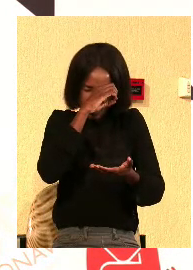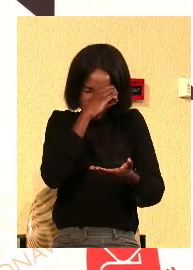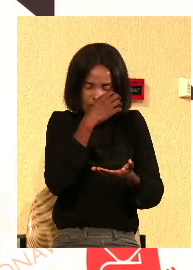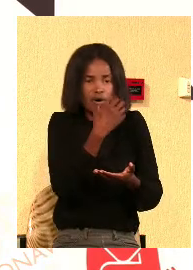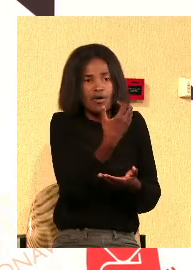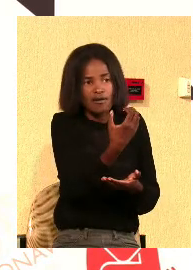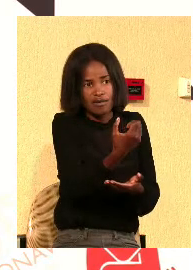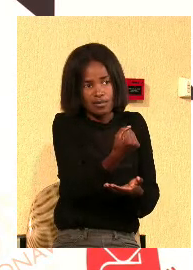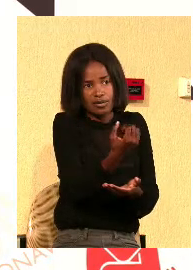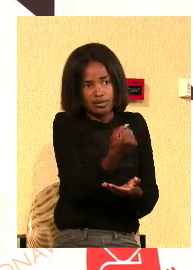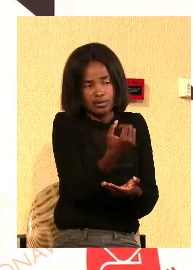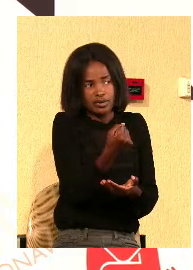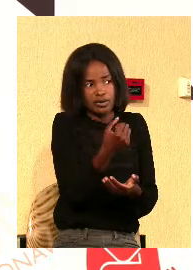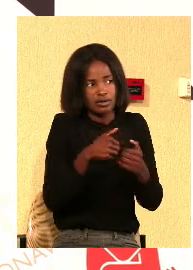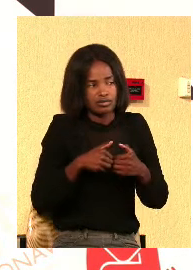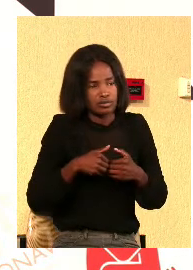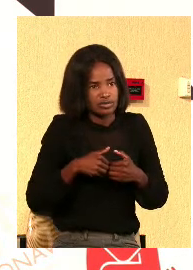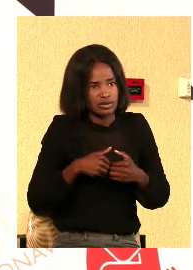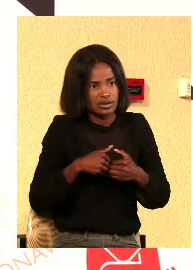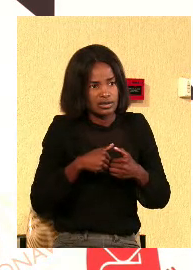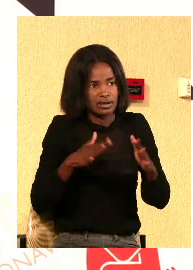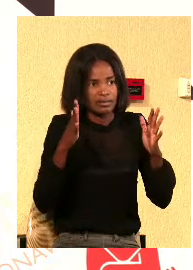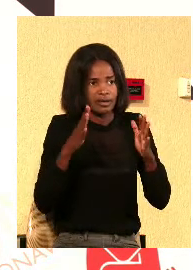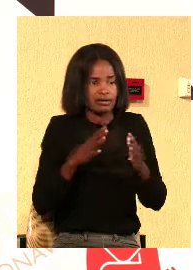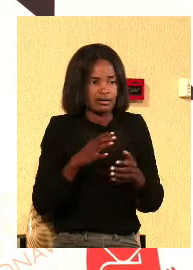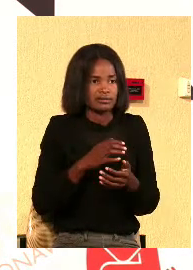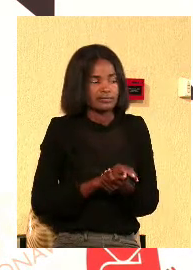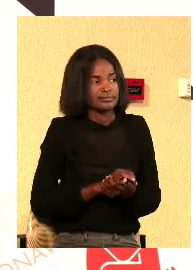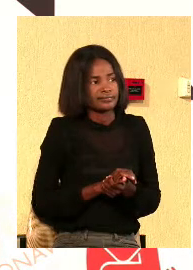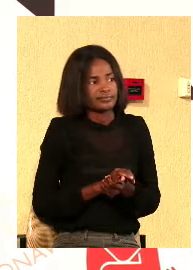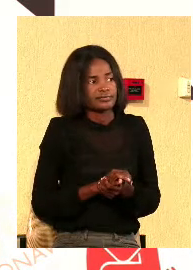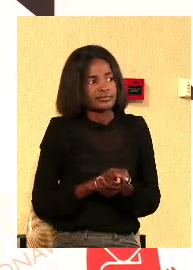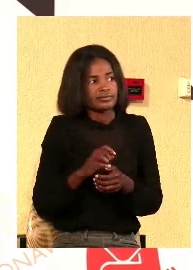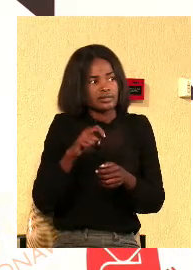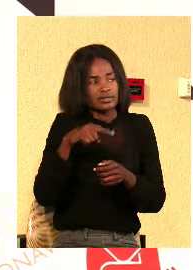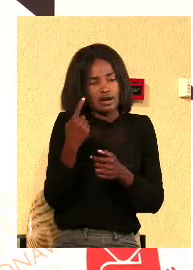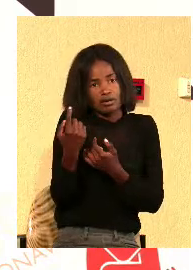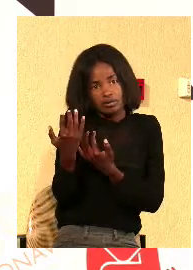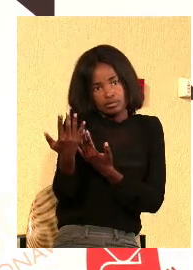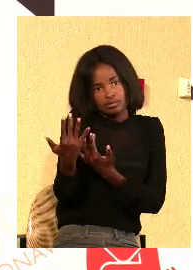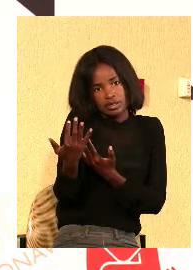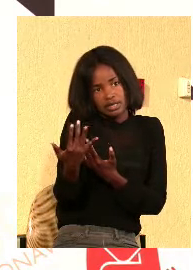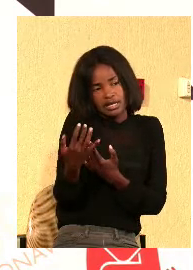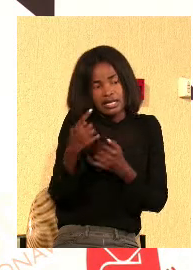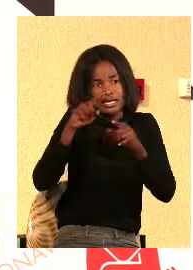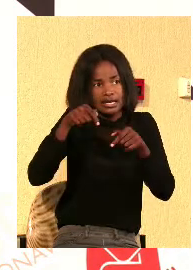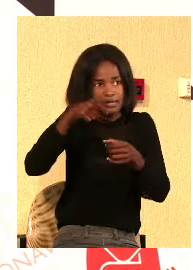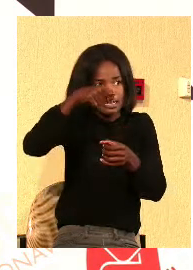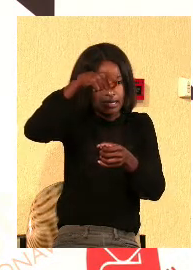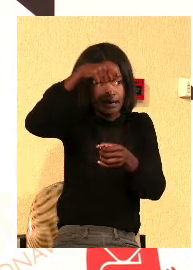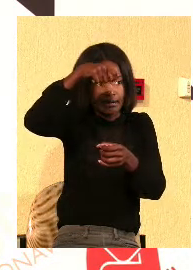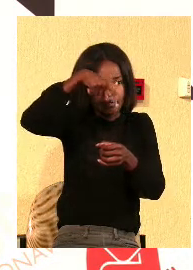equipped to start running as soon as we receive, of course, the reagents that goes together with that particular